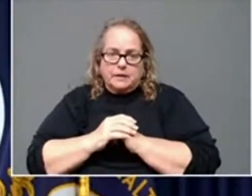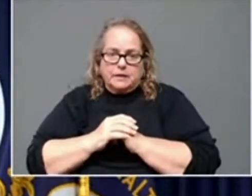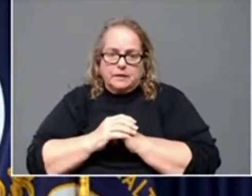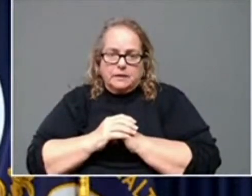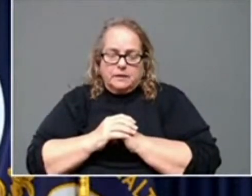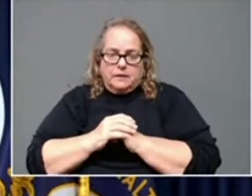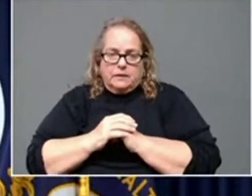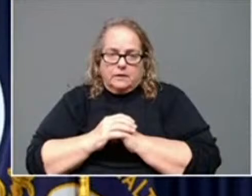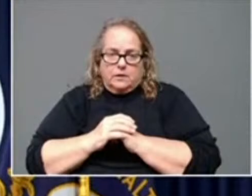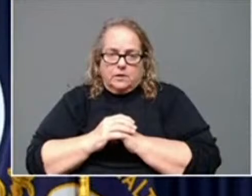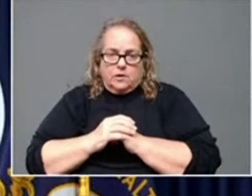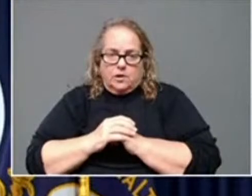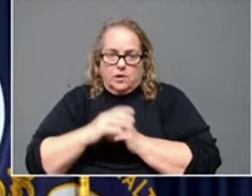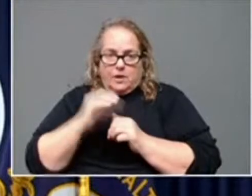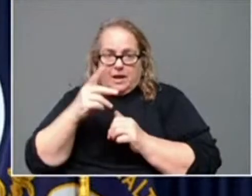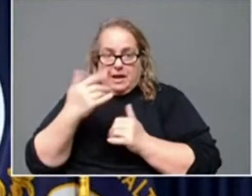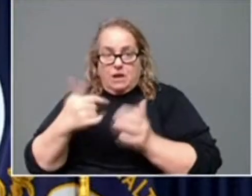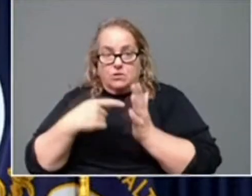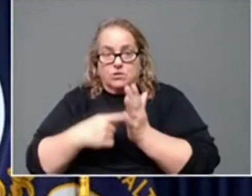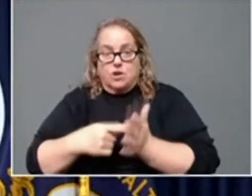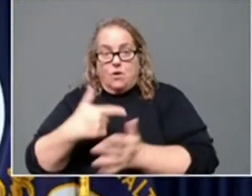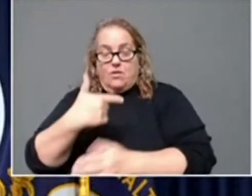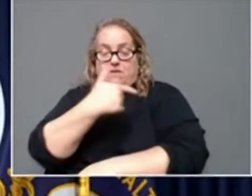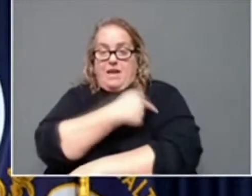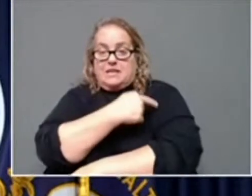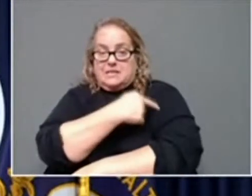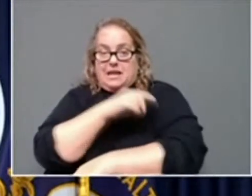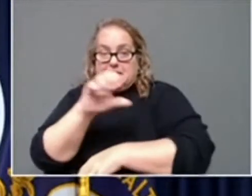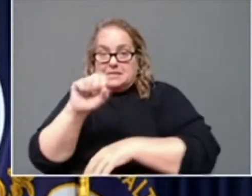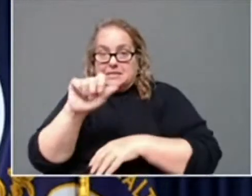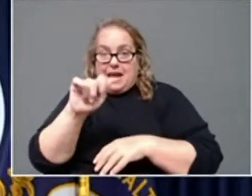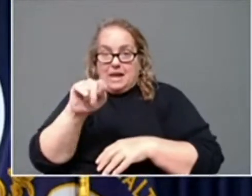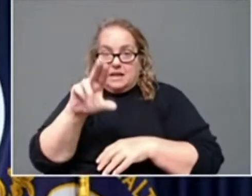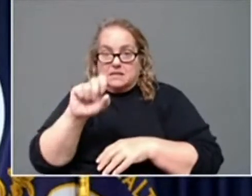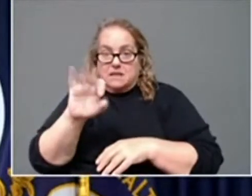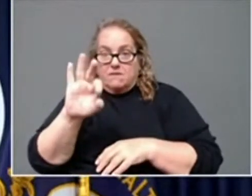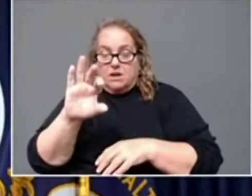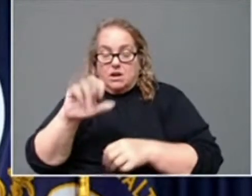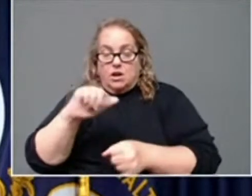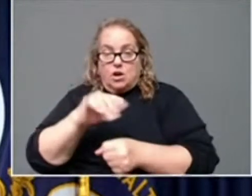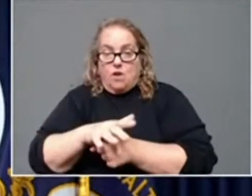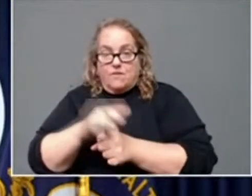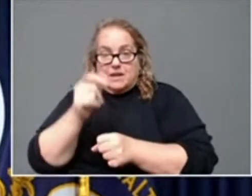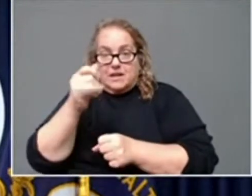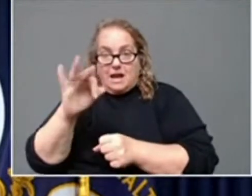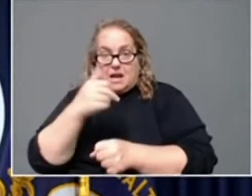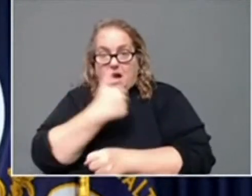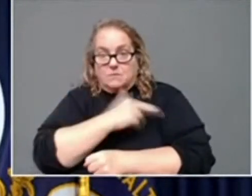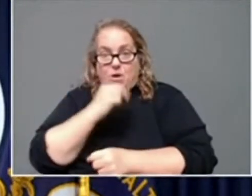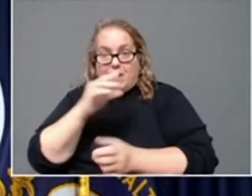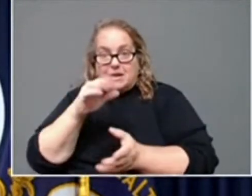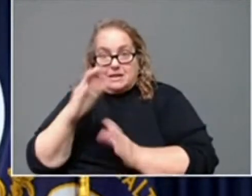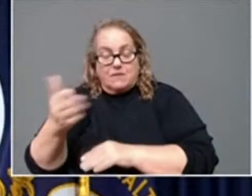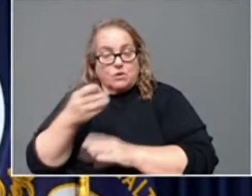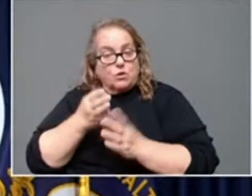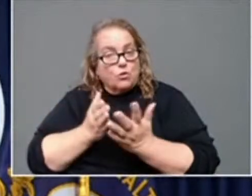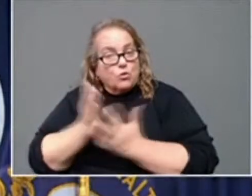Let's show the vaccination status of COVID-19 cases, hospitalization, and deaths. This is through December 8th. We would have done